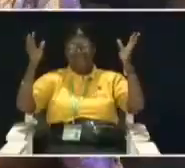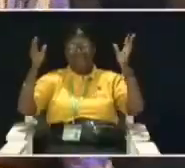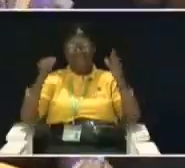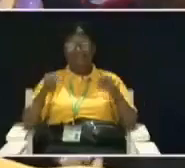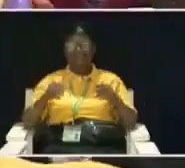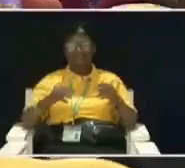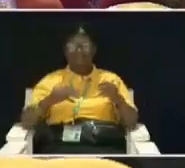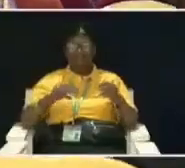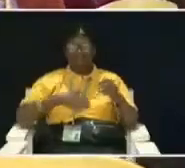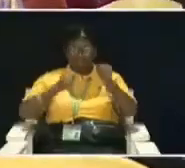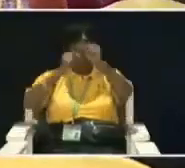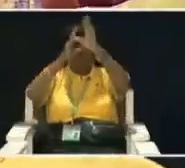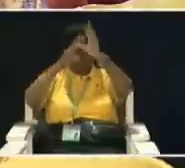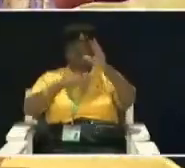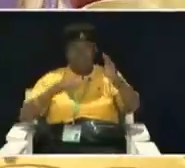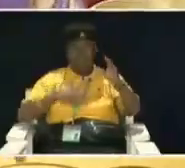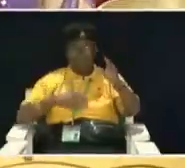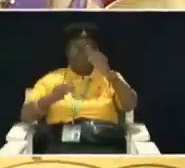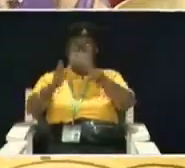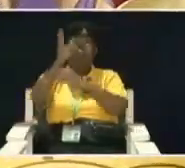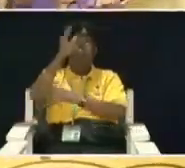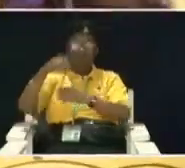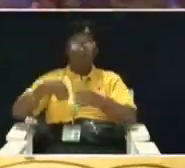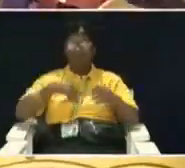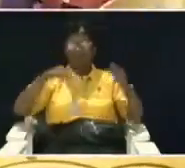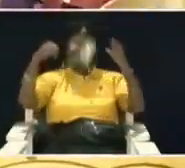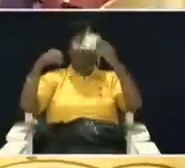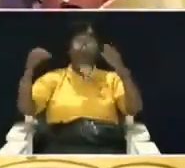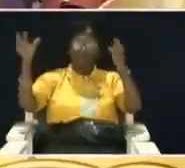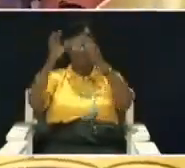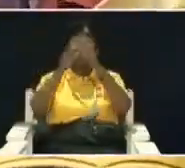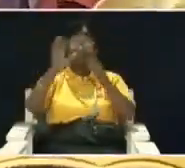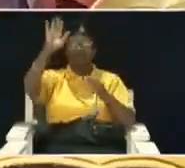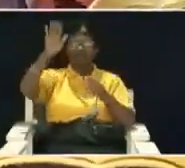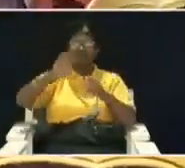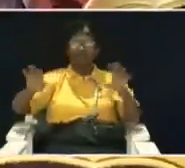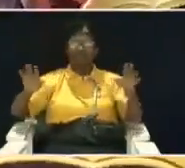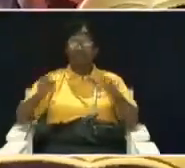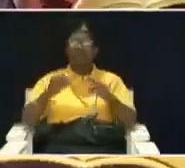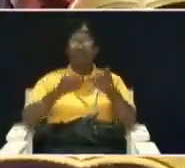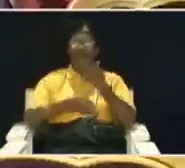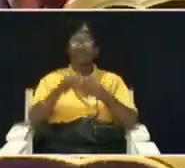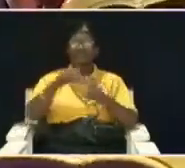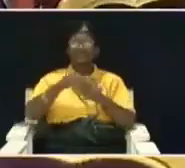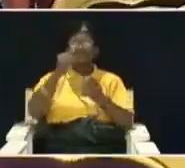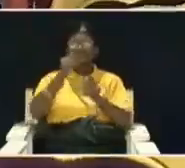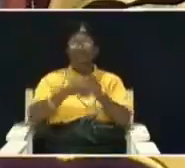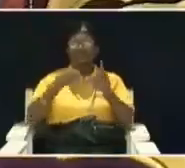My Father, my God, we are committing your children born in the month of April into your hands.